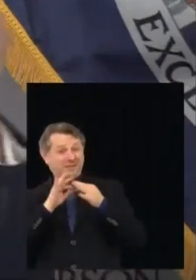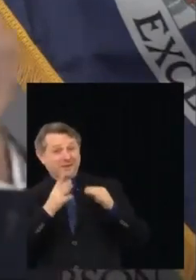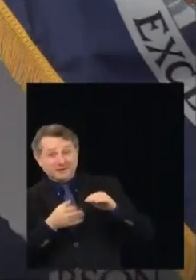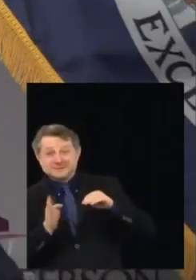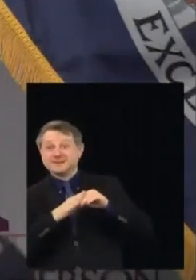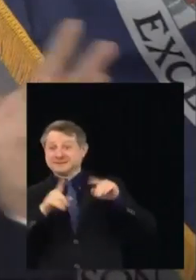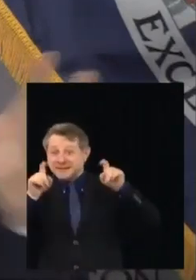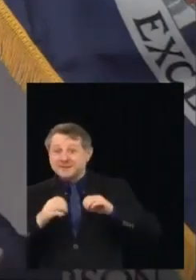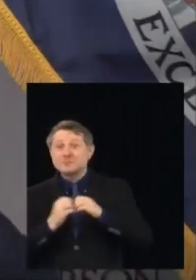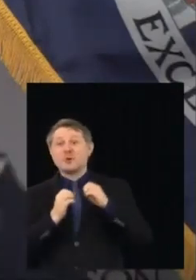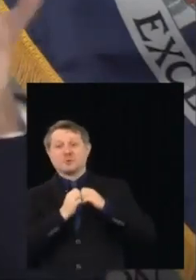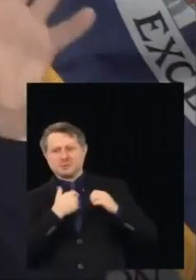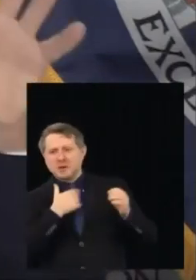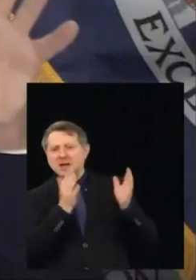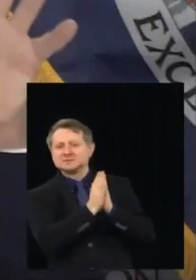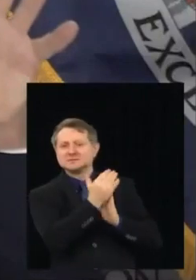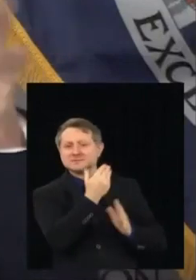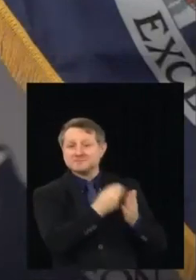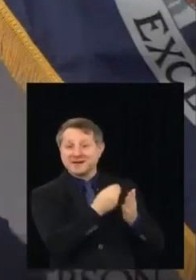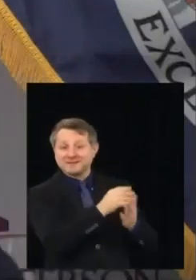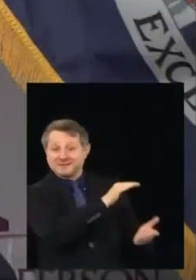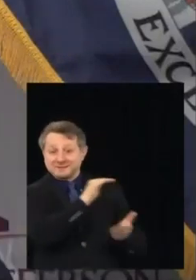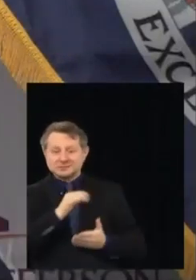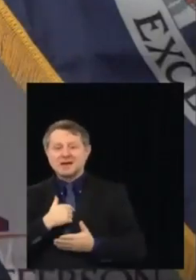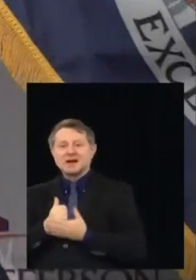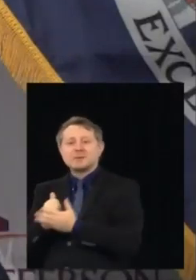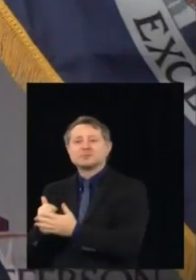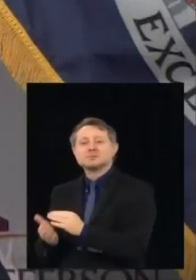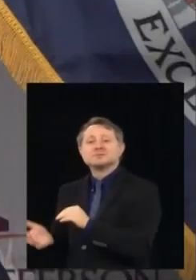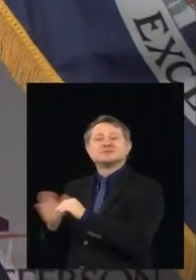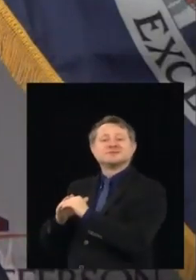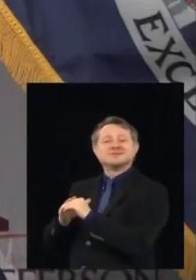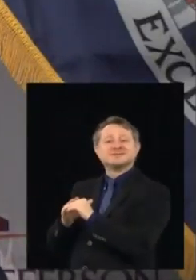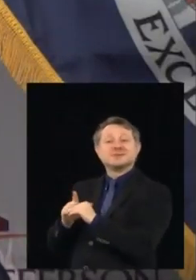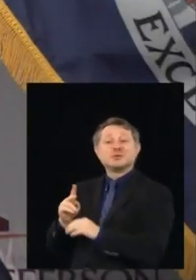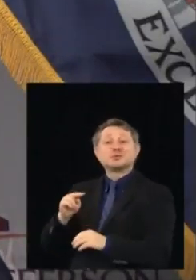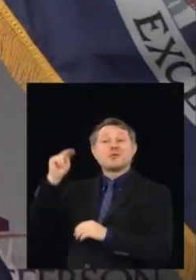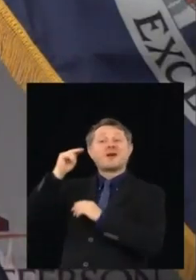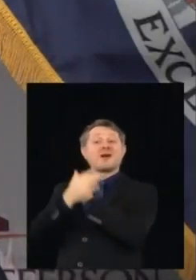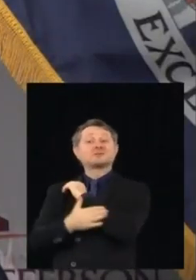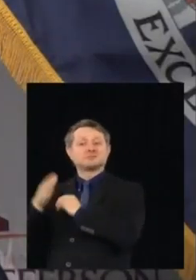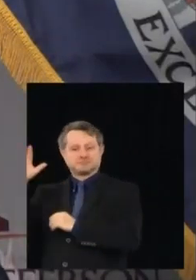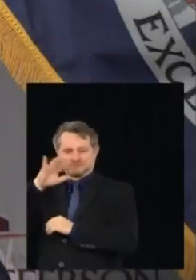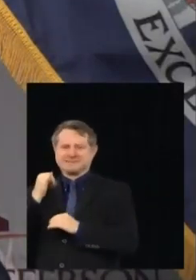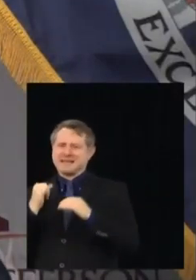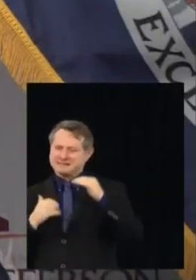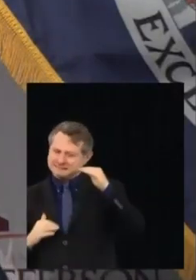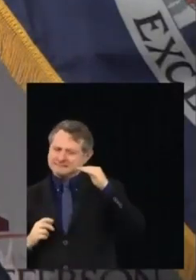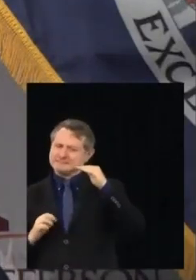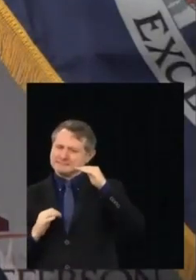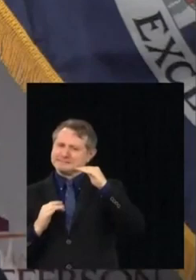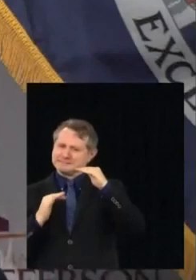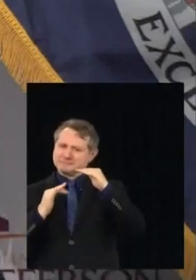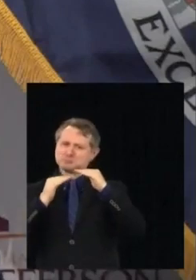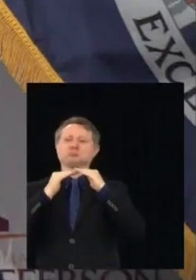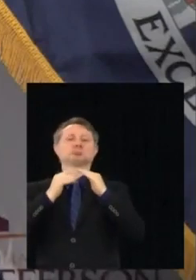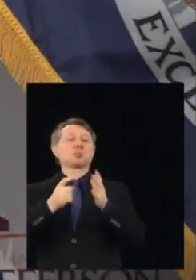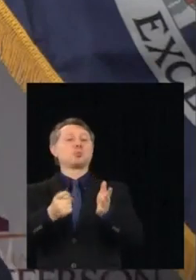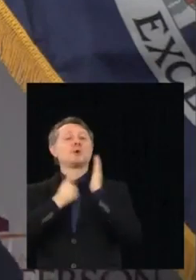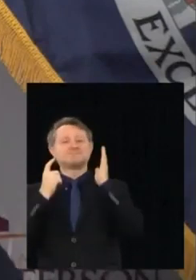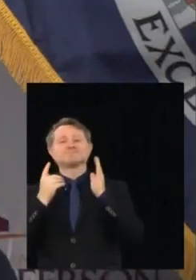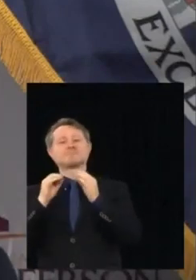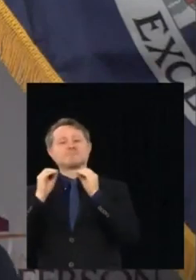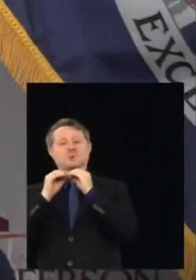funding to ramp up testing. North Country just came up to the standard of testing they need. And